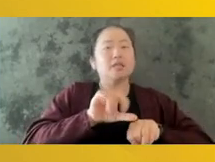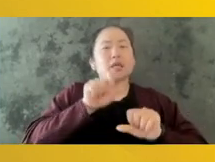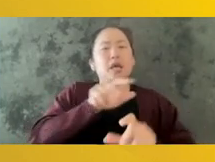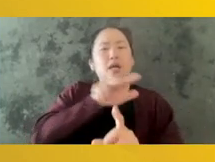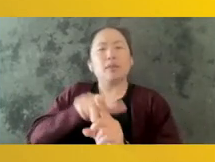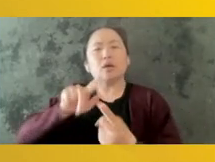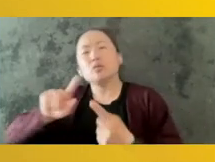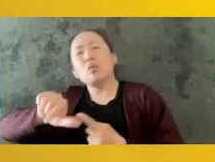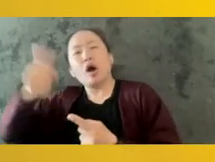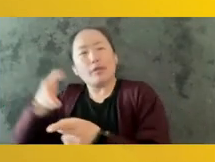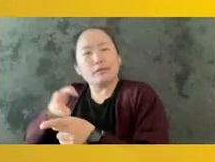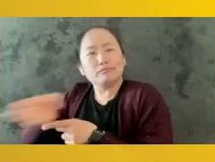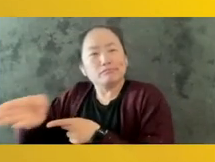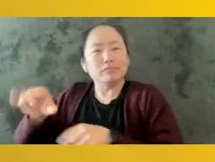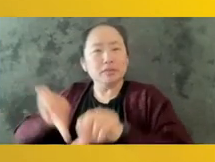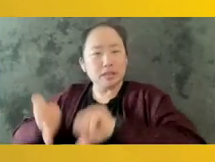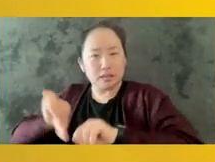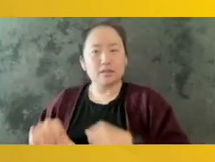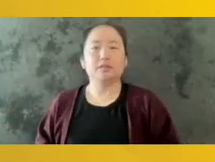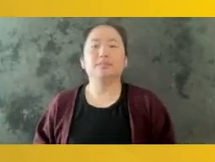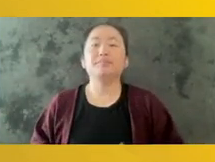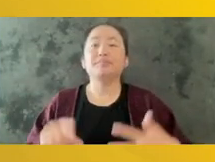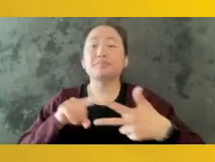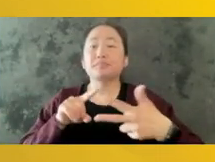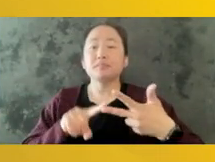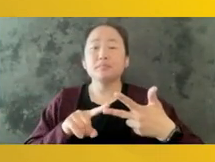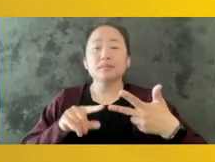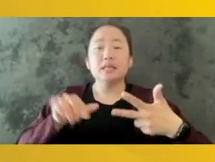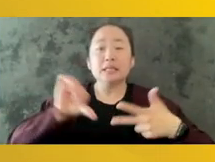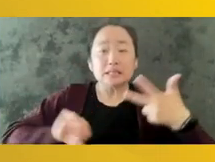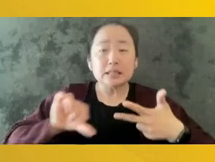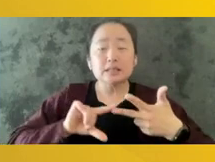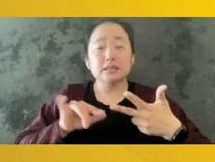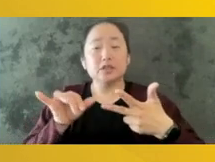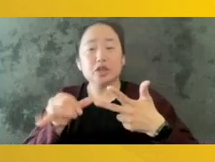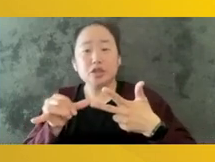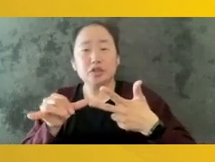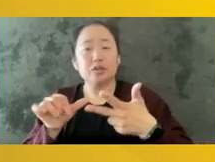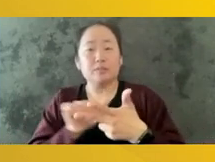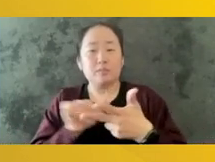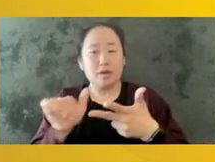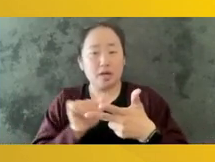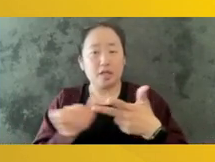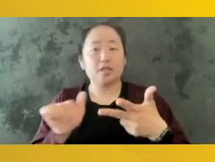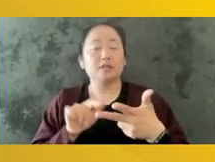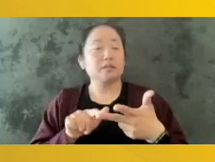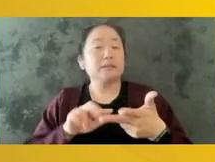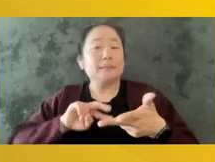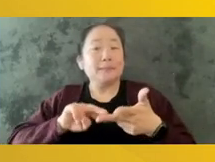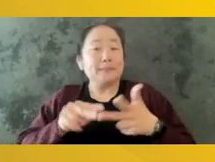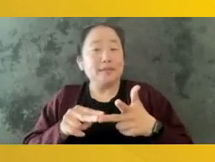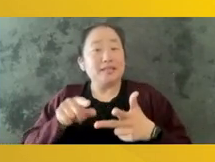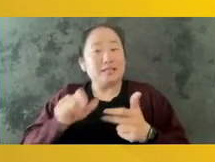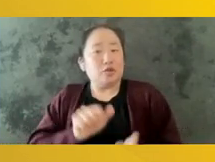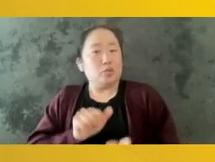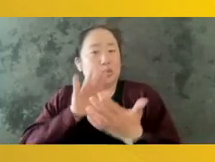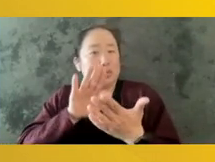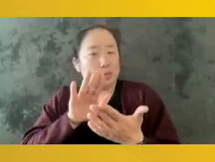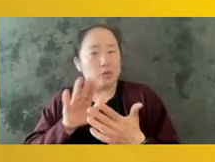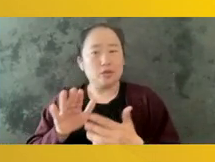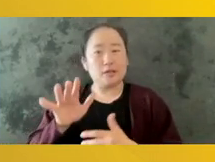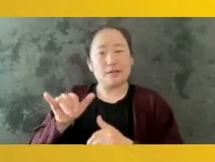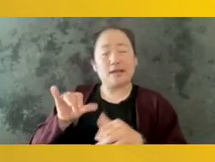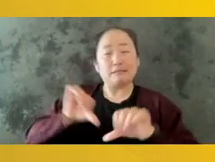practices, these are practices or processes that scientists engineers use to explain